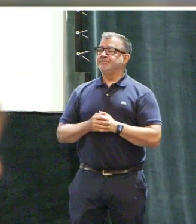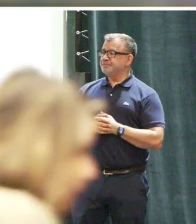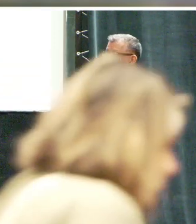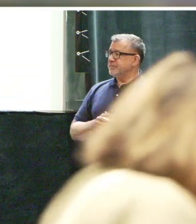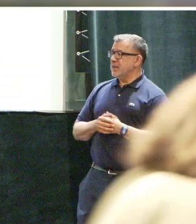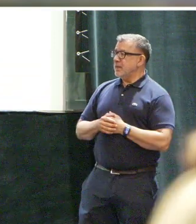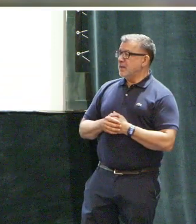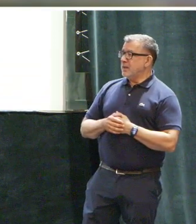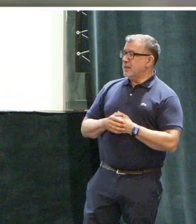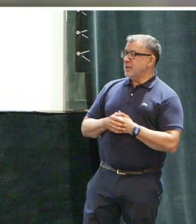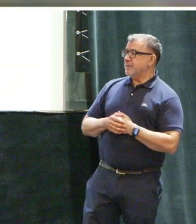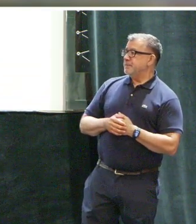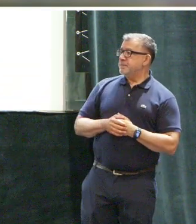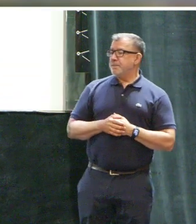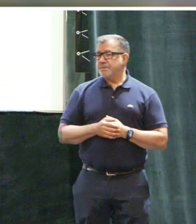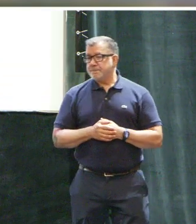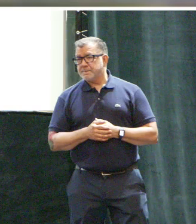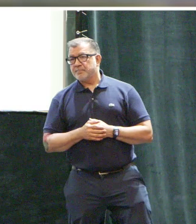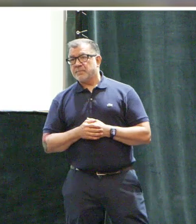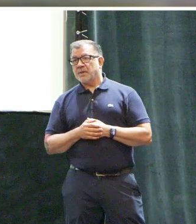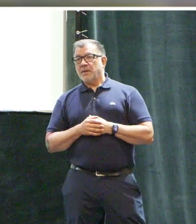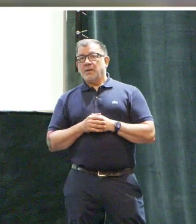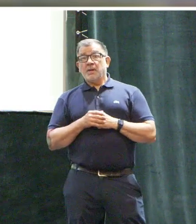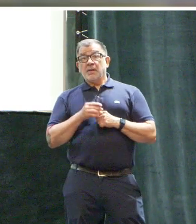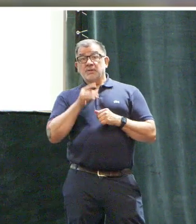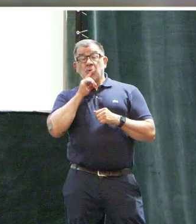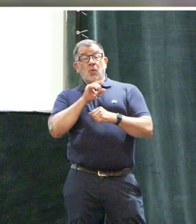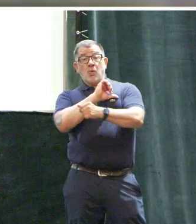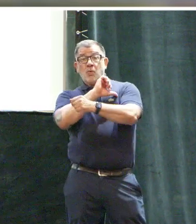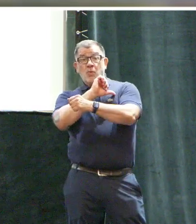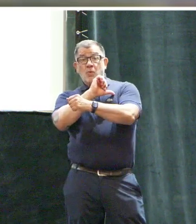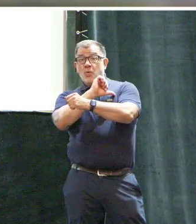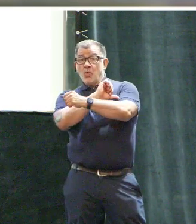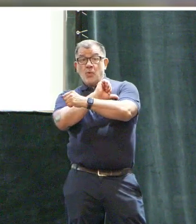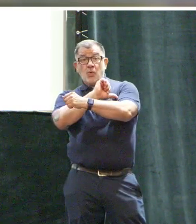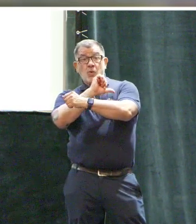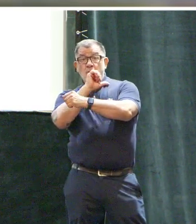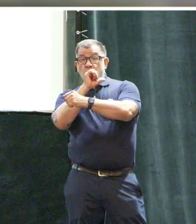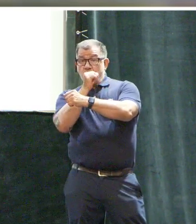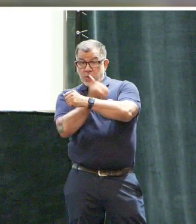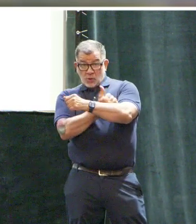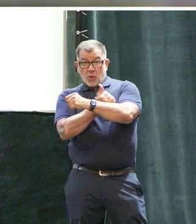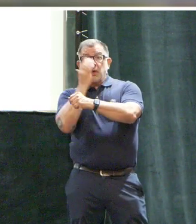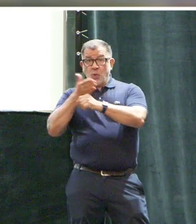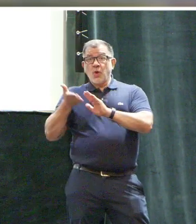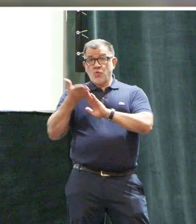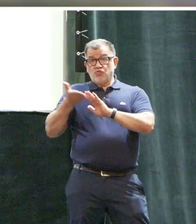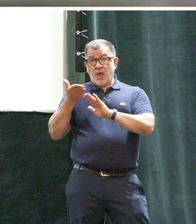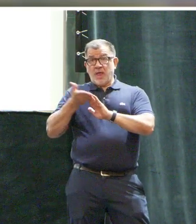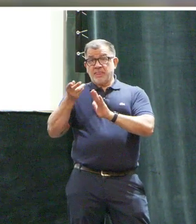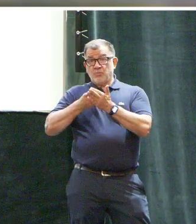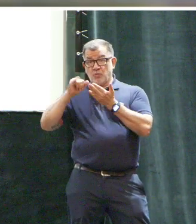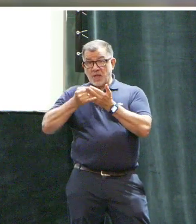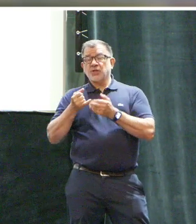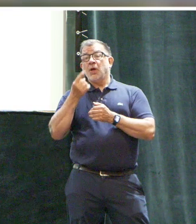And in terms of the operation of the project, the authority has always said that the authority is going to be operating the project. And one